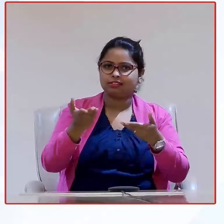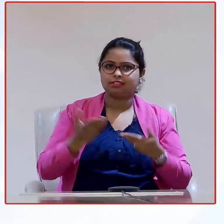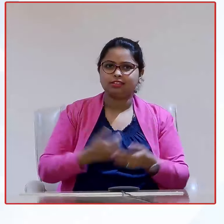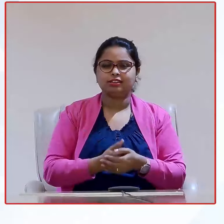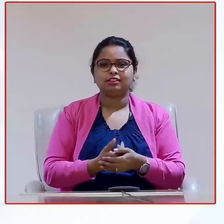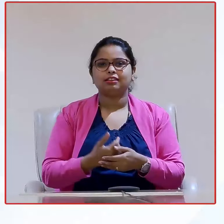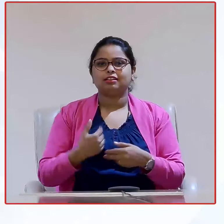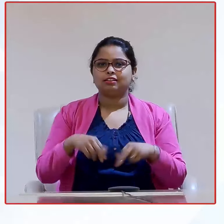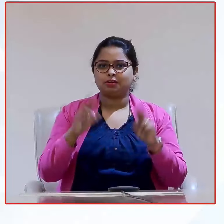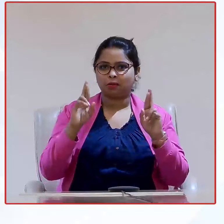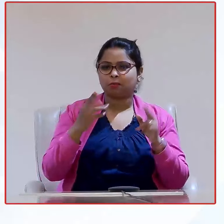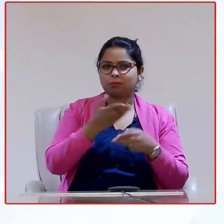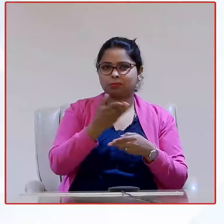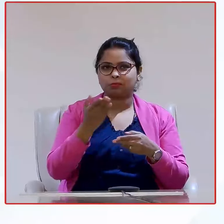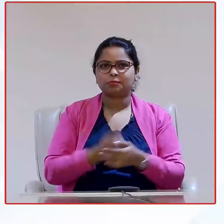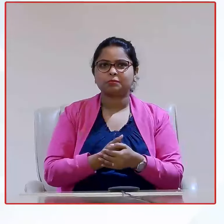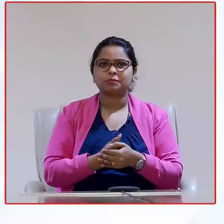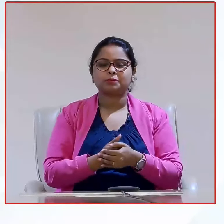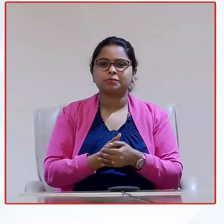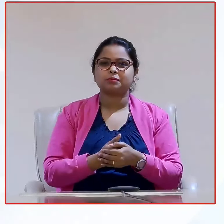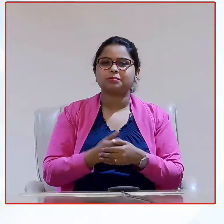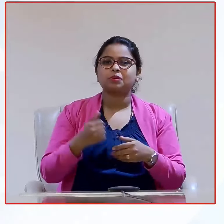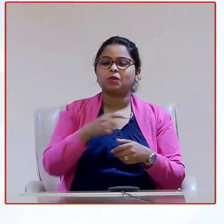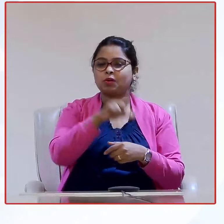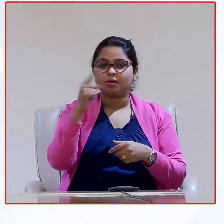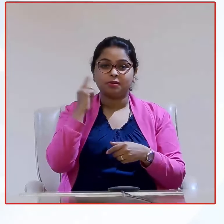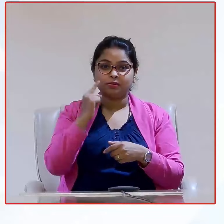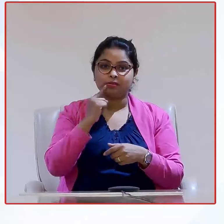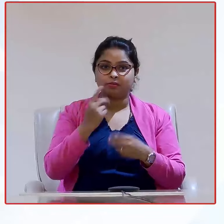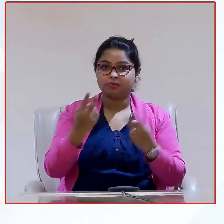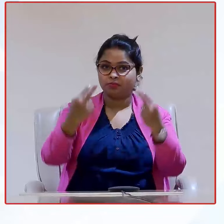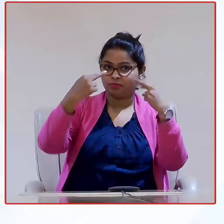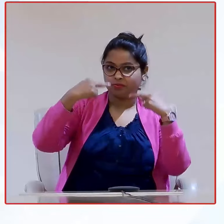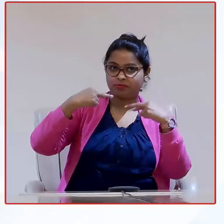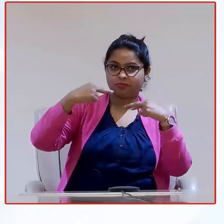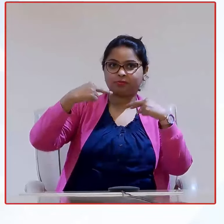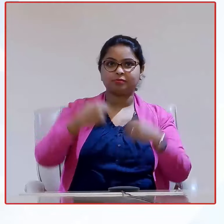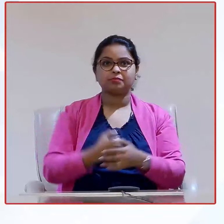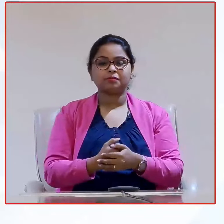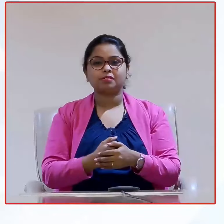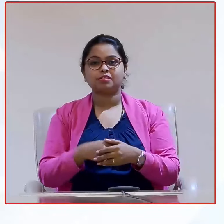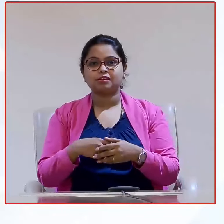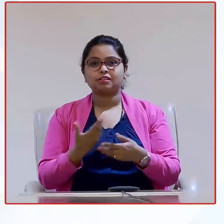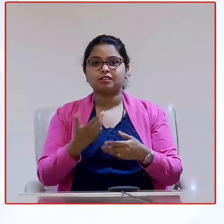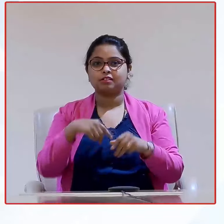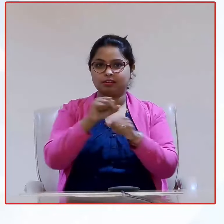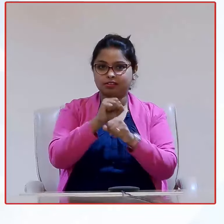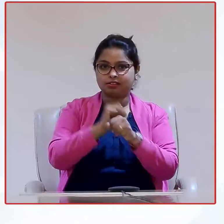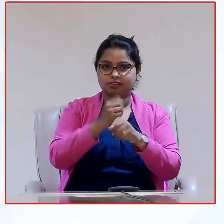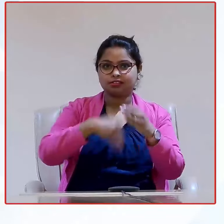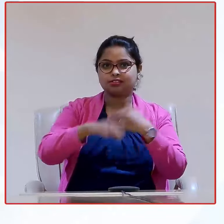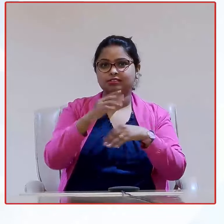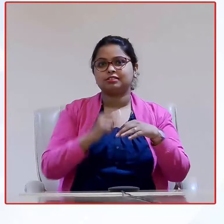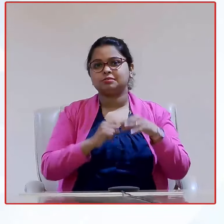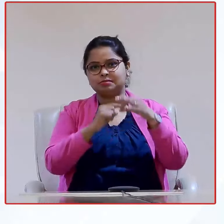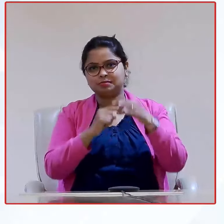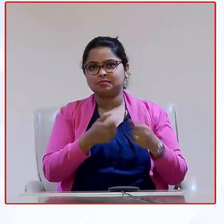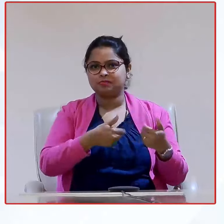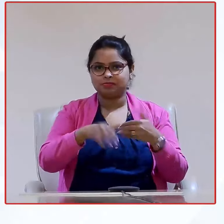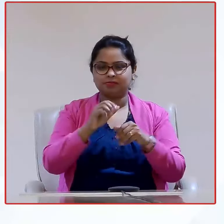I hope that all those who are hearing impaired can see the quality of the work that she will do. She'll be doing